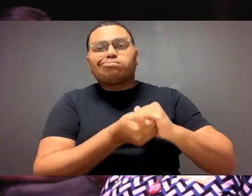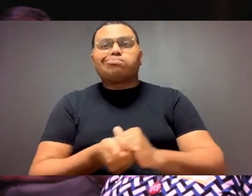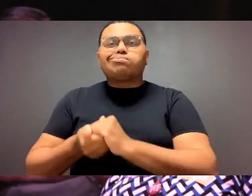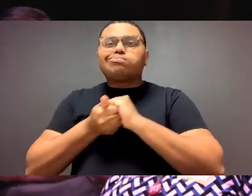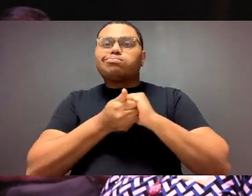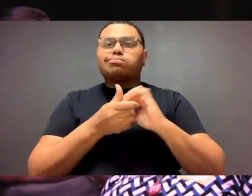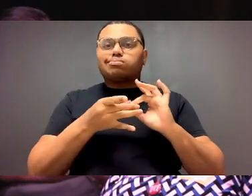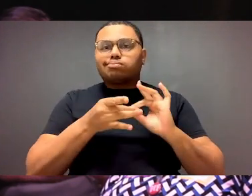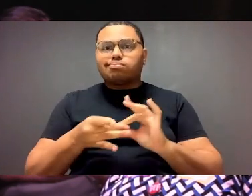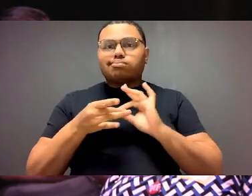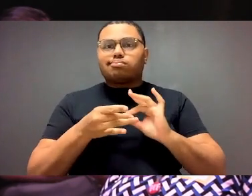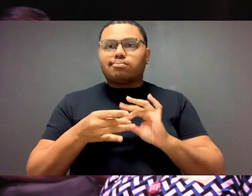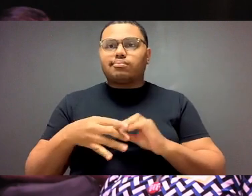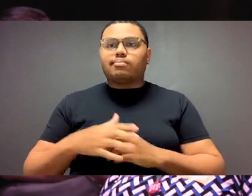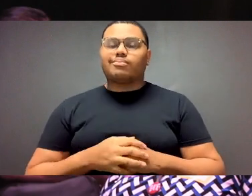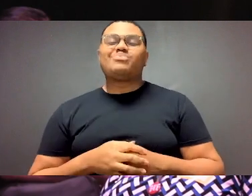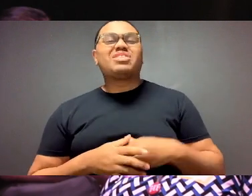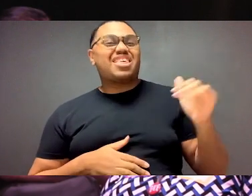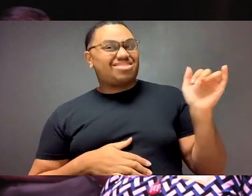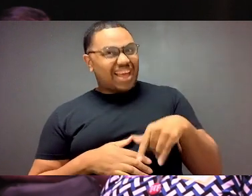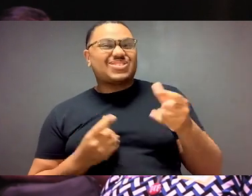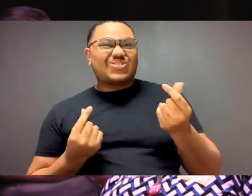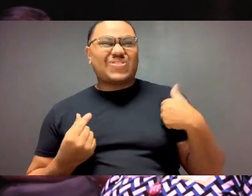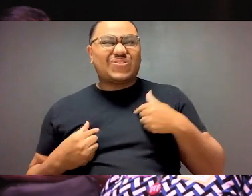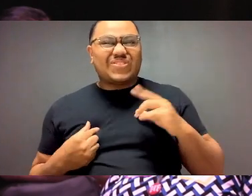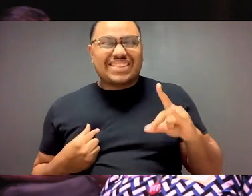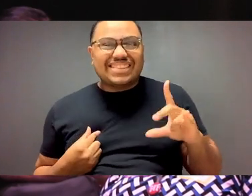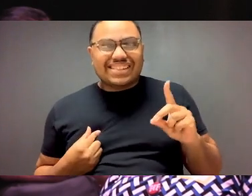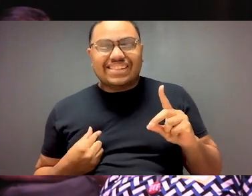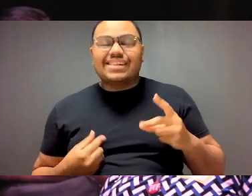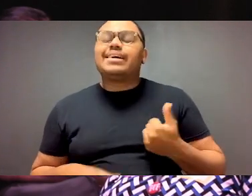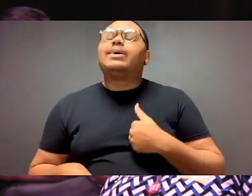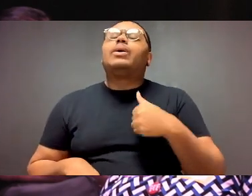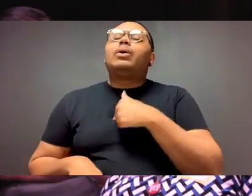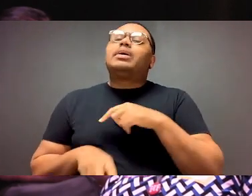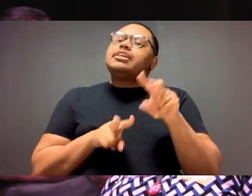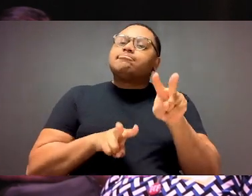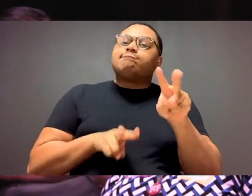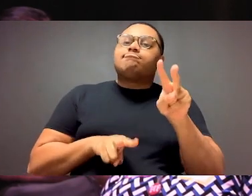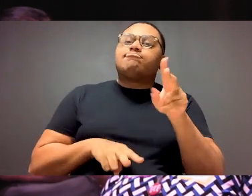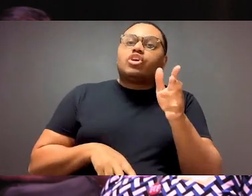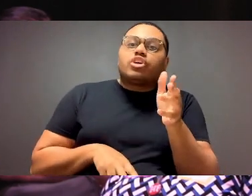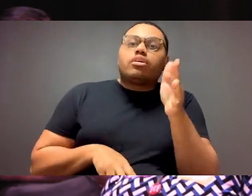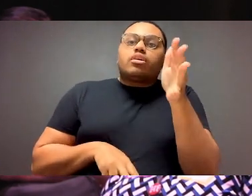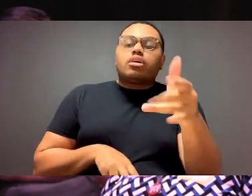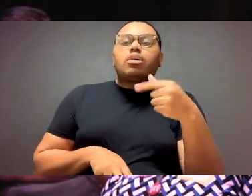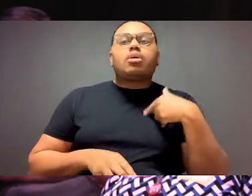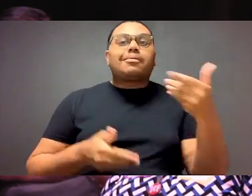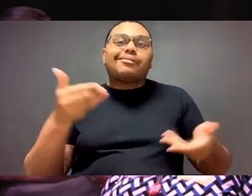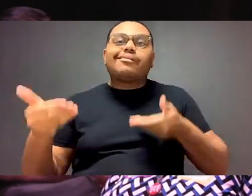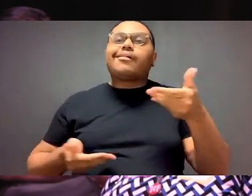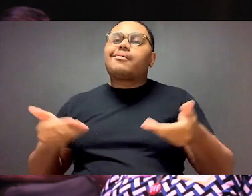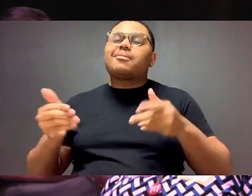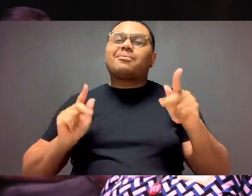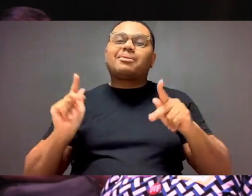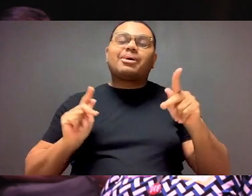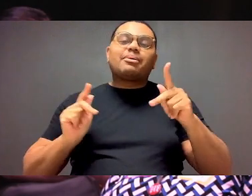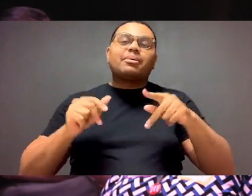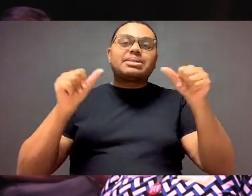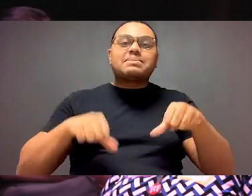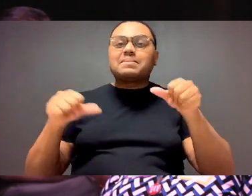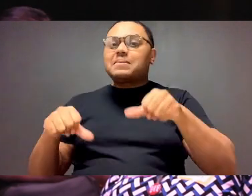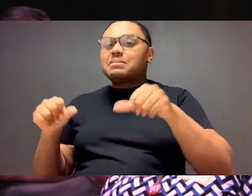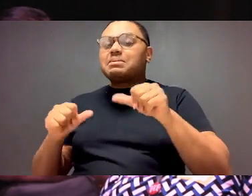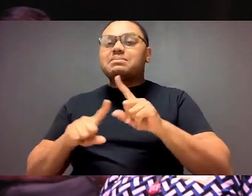So that's what we did as we look forward to the future. And we invited folks to submit, again, pitches, which were reviewed by the